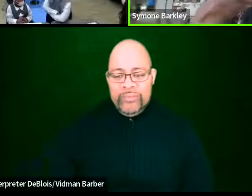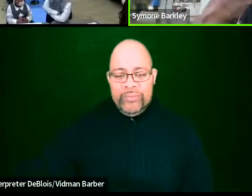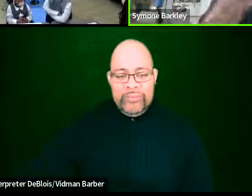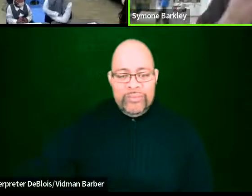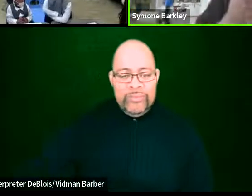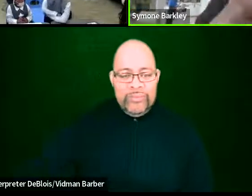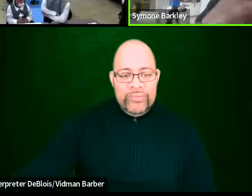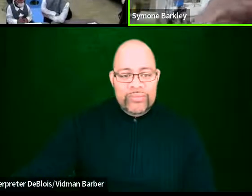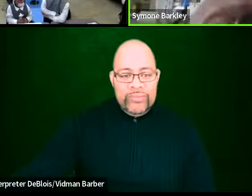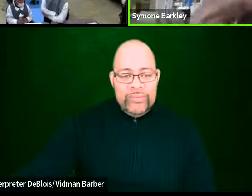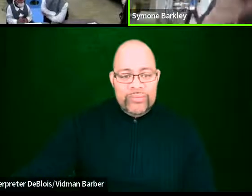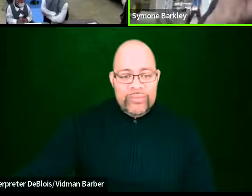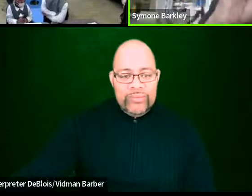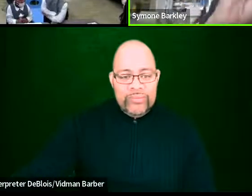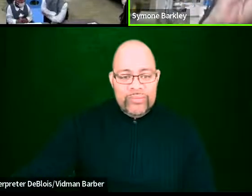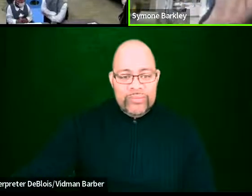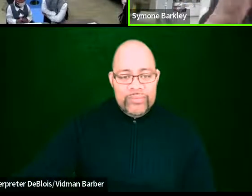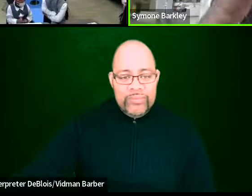We're going to